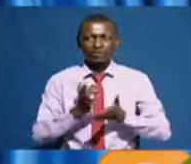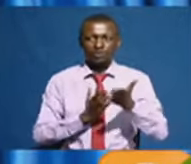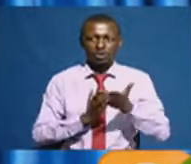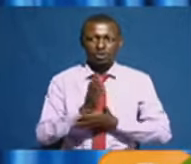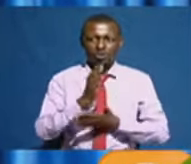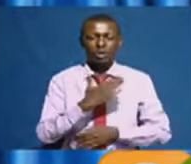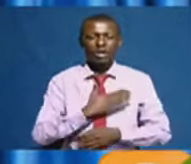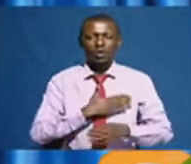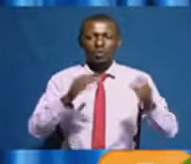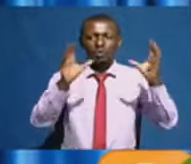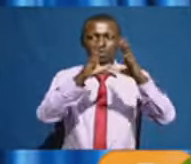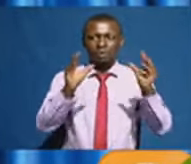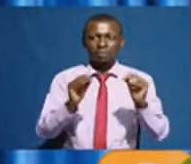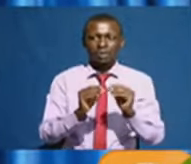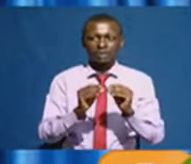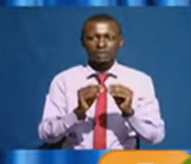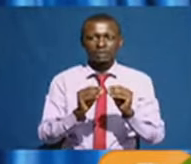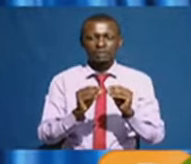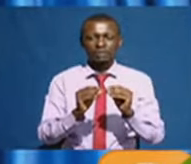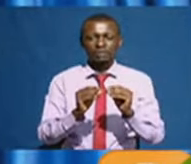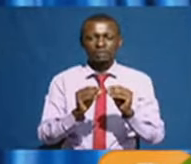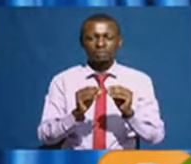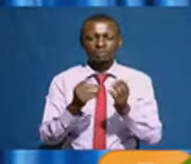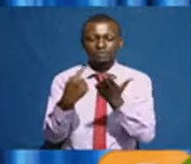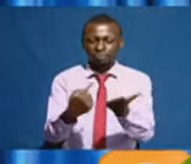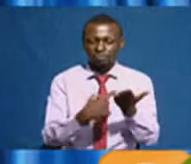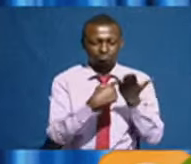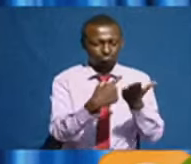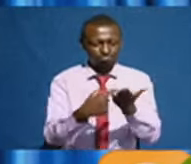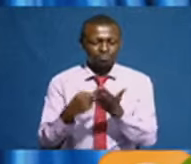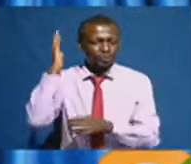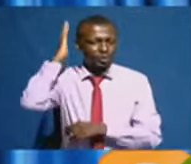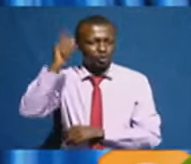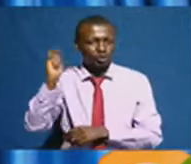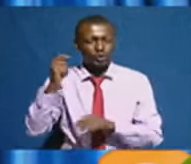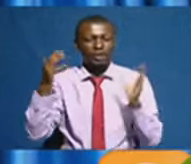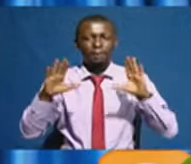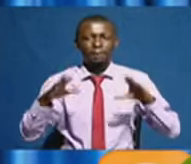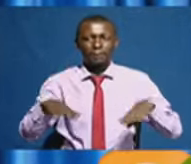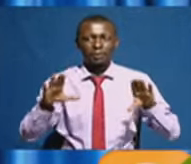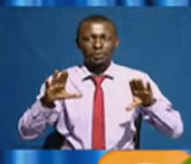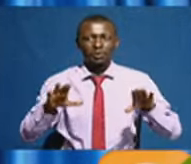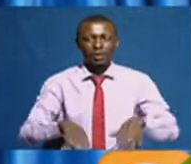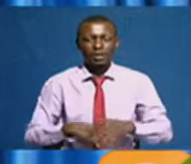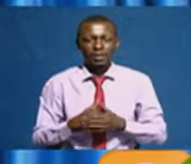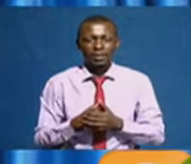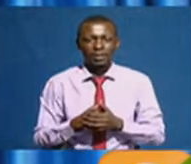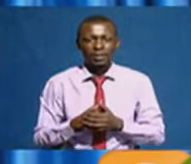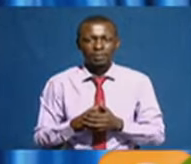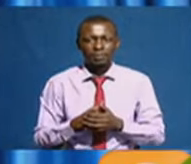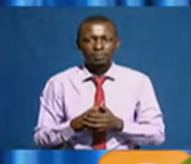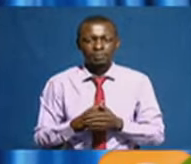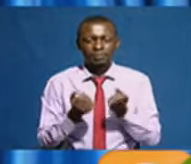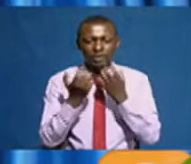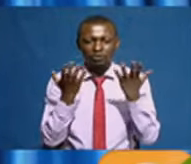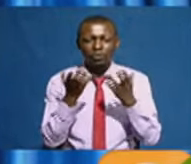going to have a bigger conversation as Kenyans, so that when the Bible